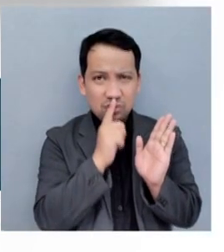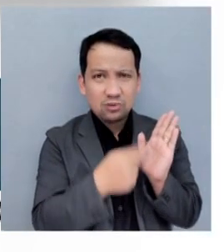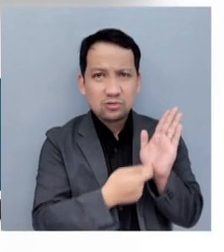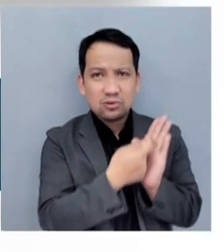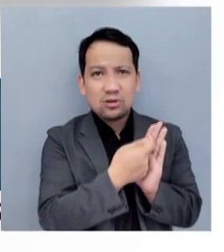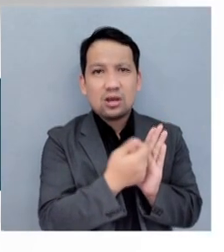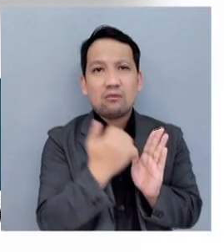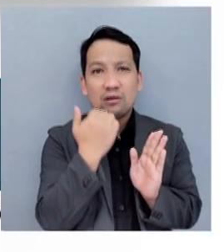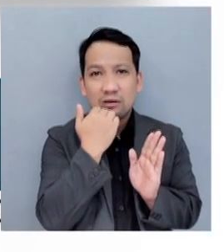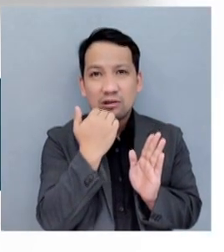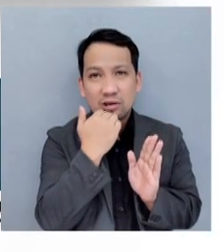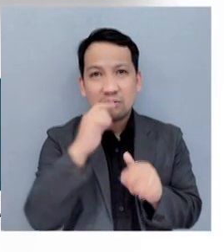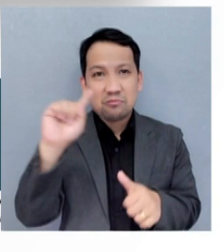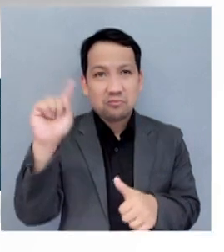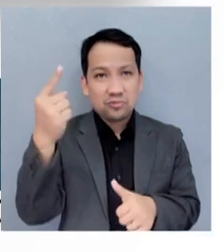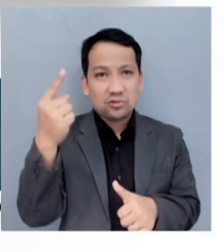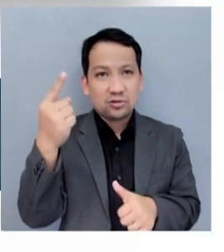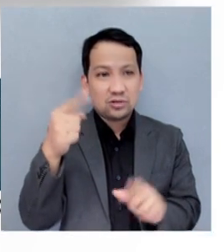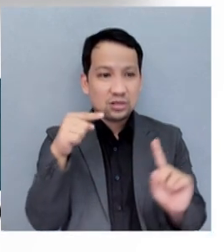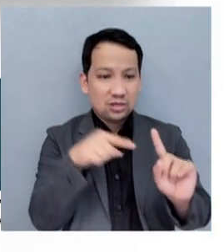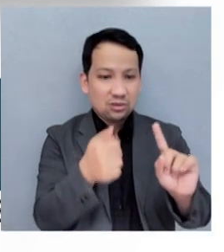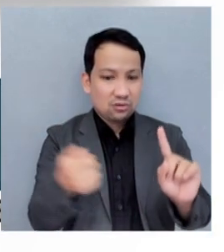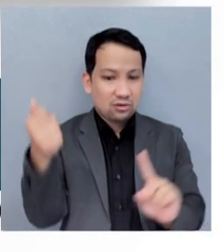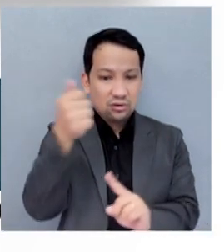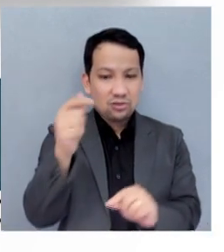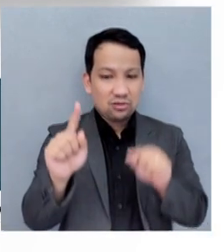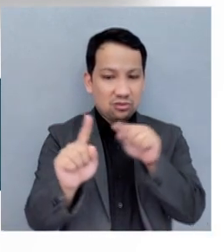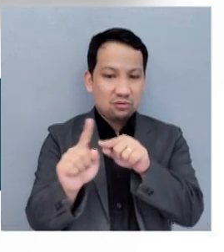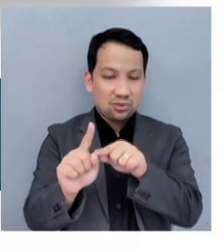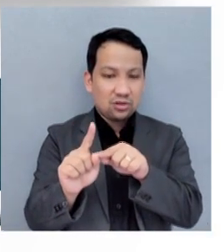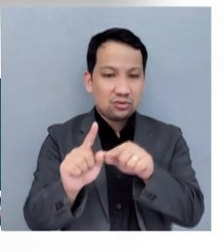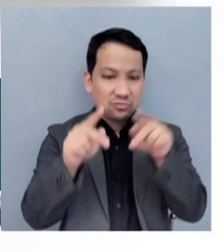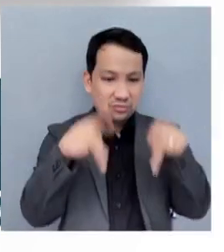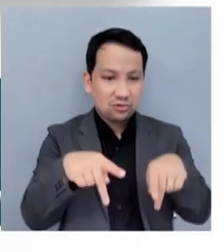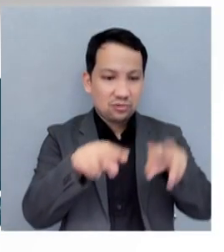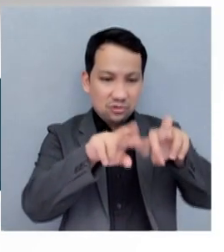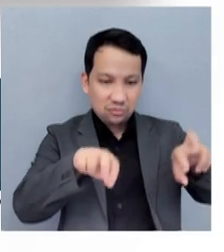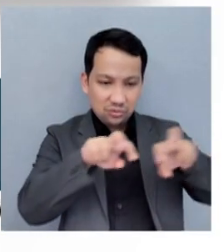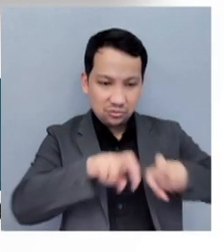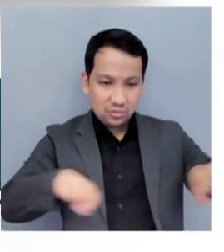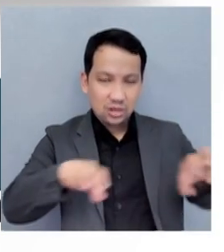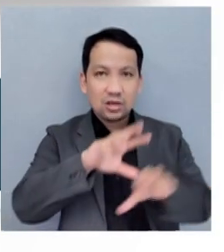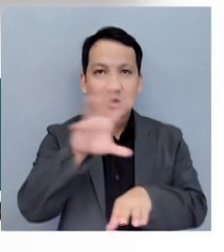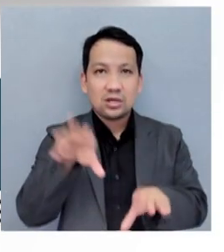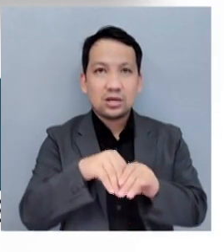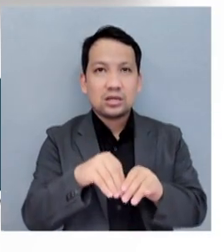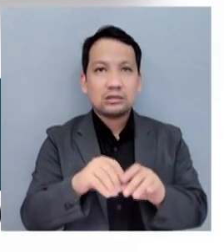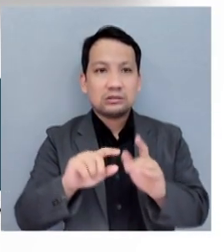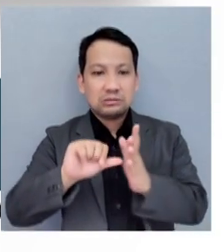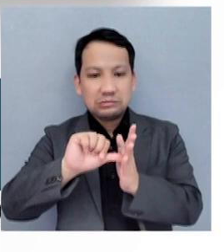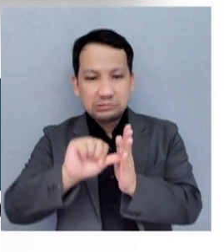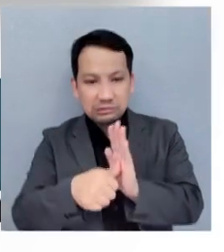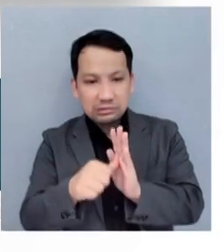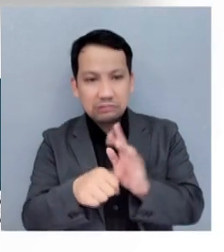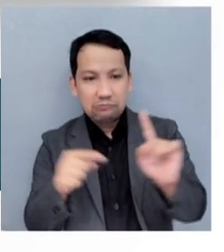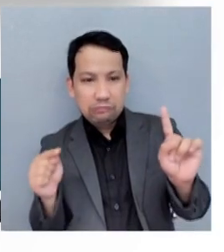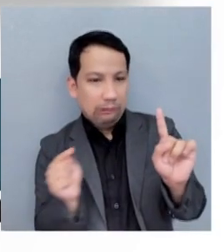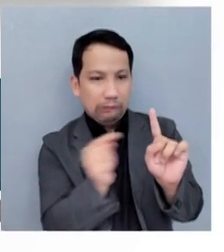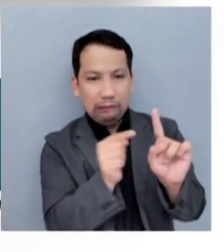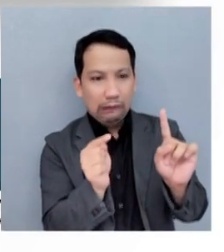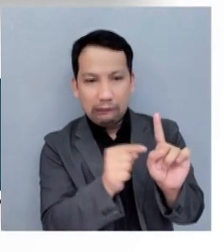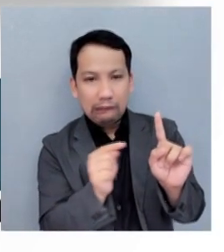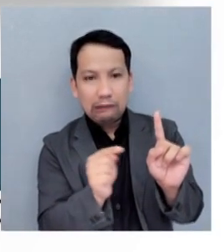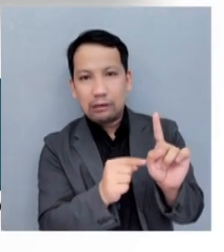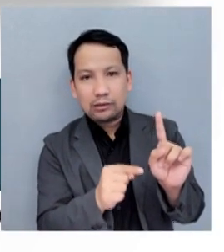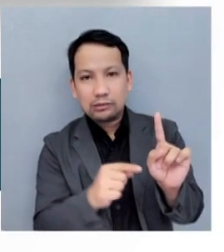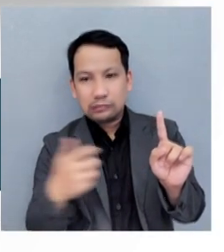dito, inuna nila yung suspect bago yung investigasyon. Kaya ngayon, kailangan nilang ipilit na yung investigasyon